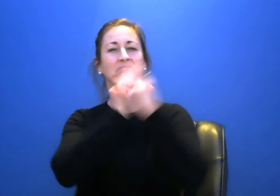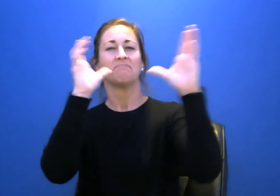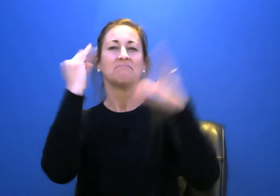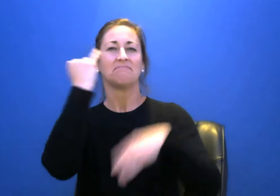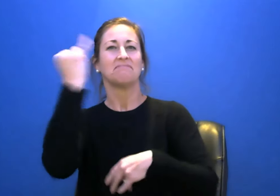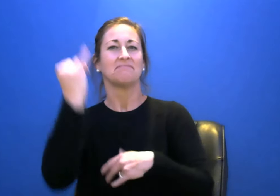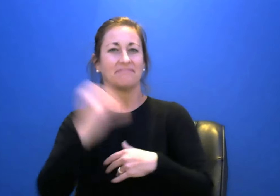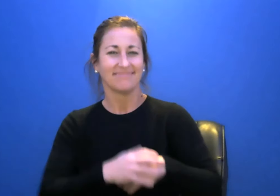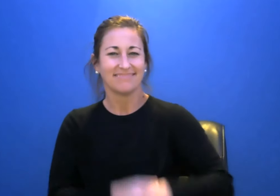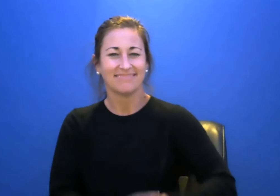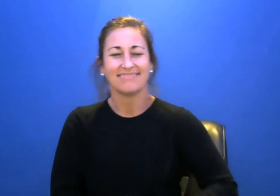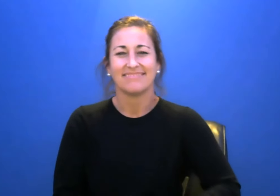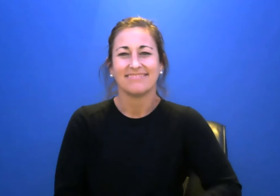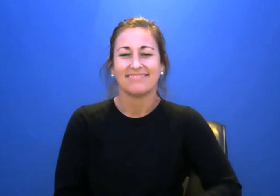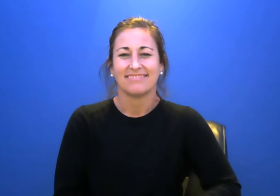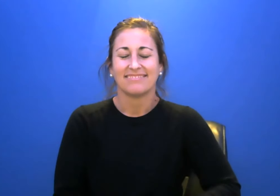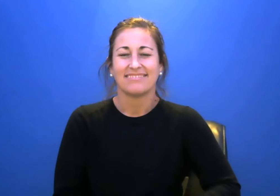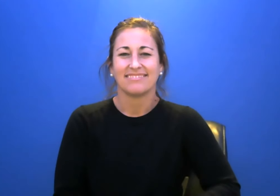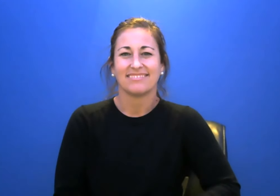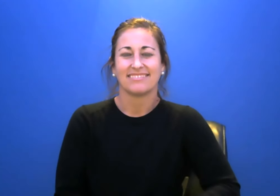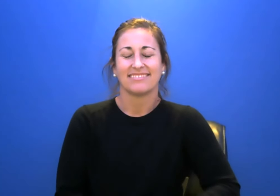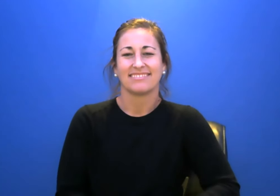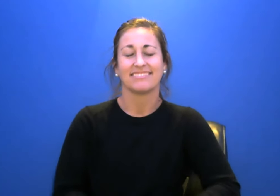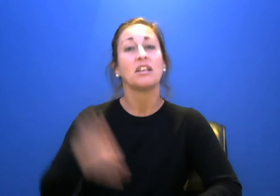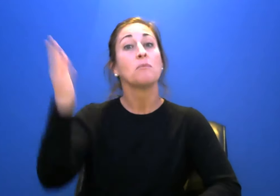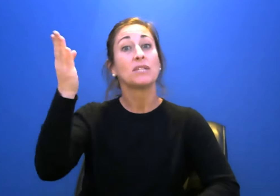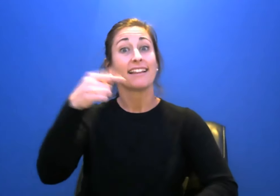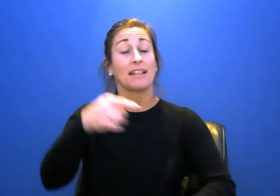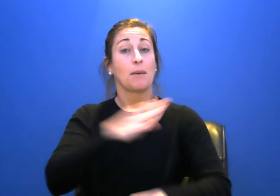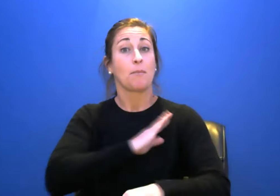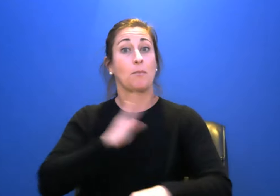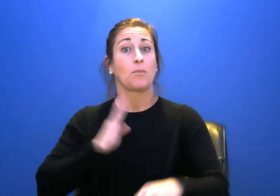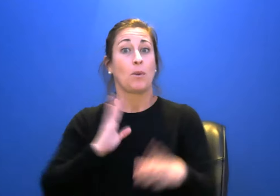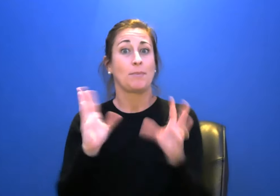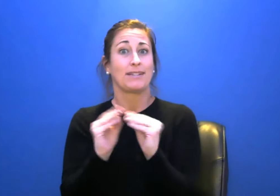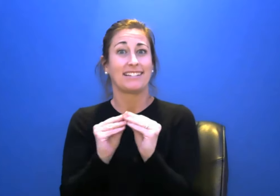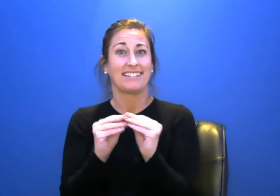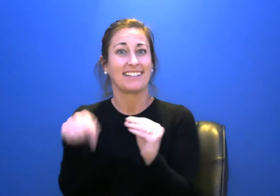of what was presented earlier this week at this week's board meeting, pardon me.